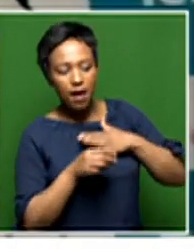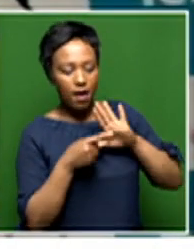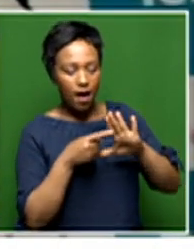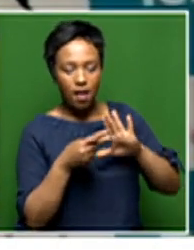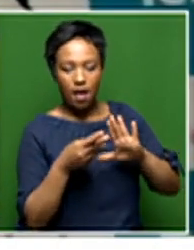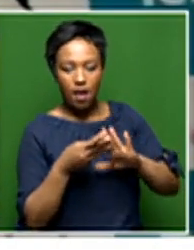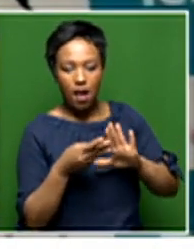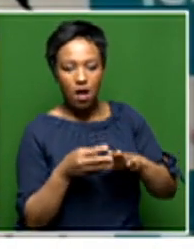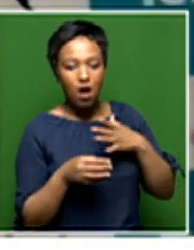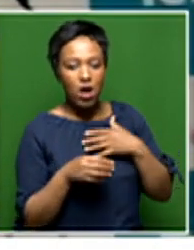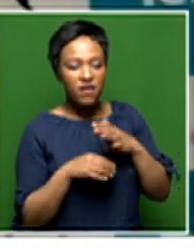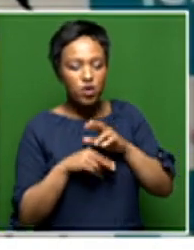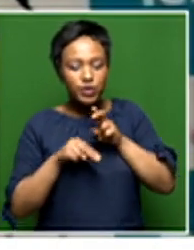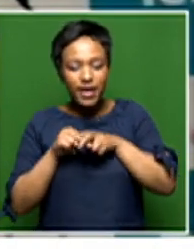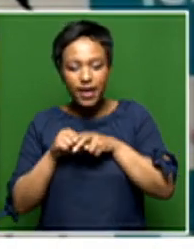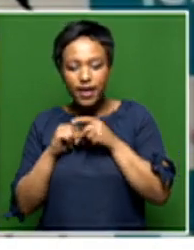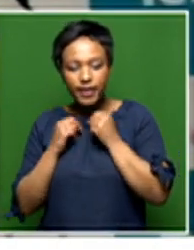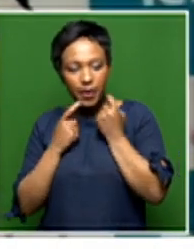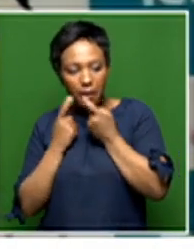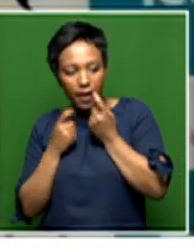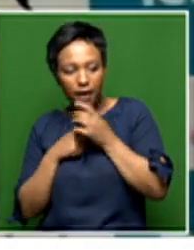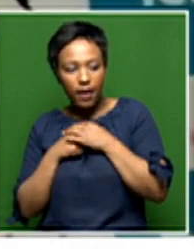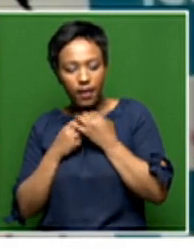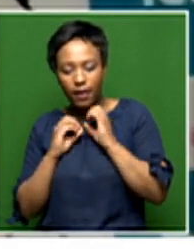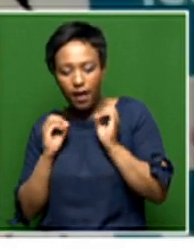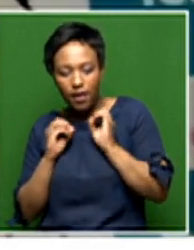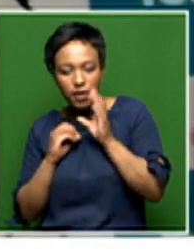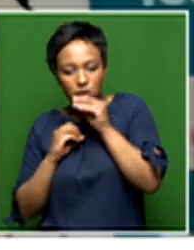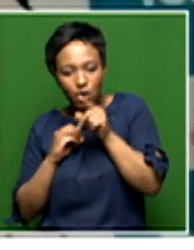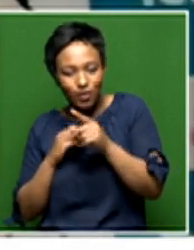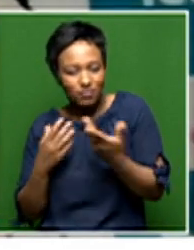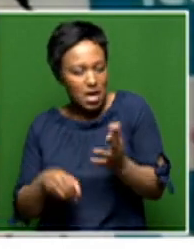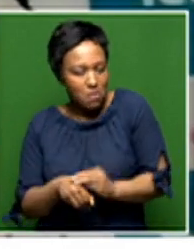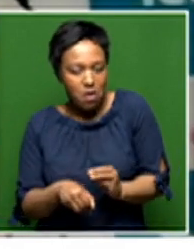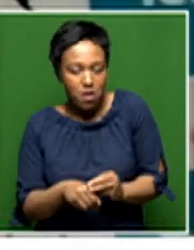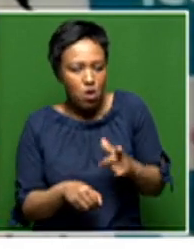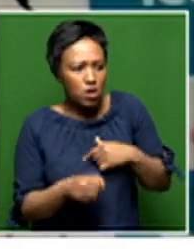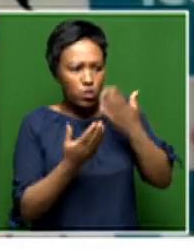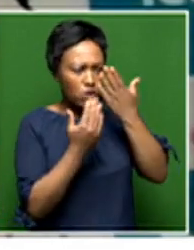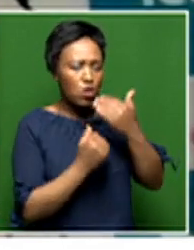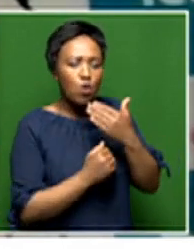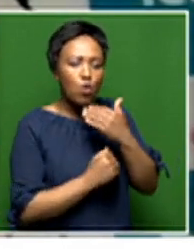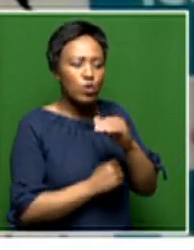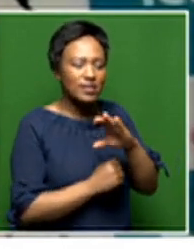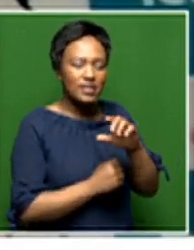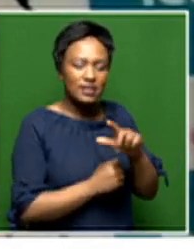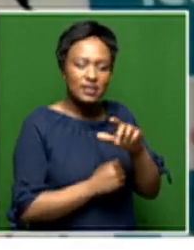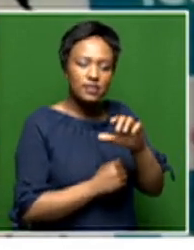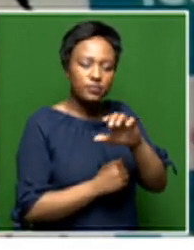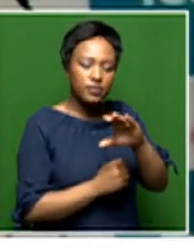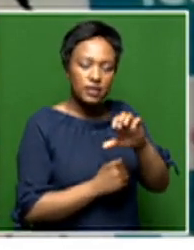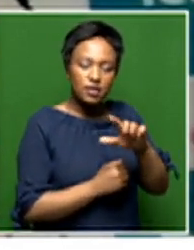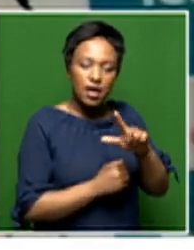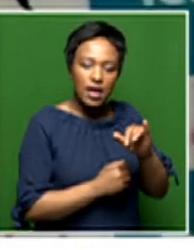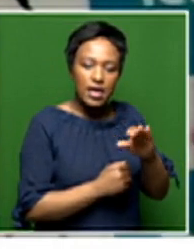if you sit on your corner and you don't do anything, you don't talk about your needs, nobody will know what Cecilia Molokwane and Netball South Africa wants. So when you get a